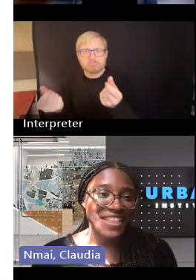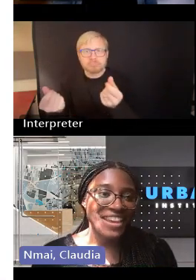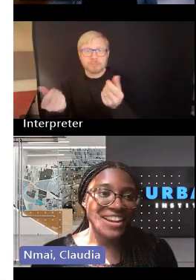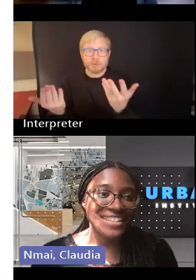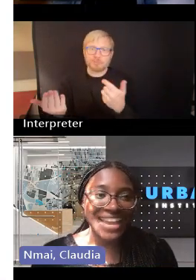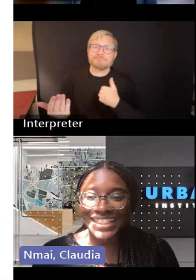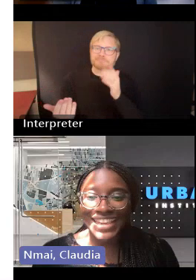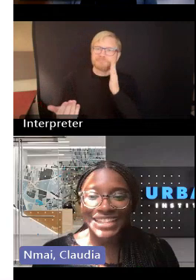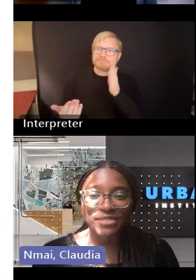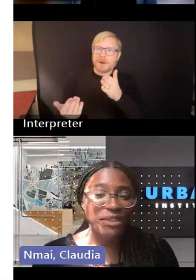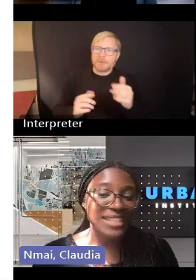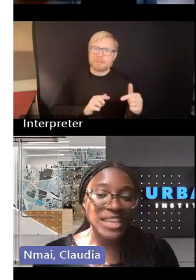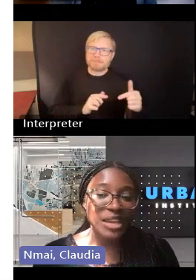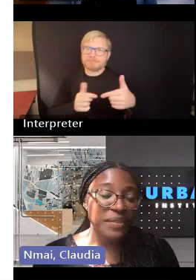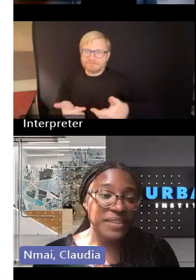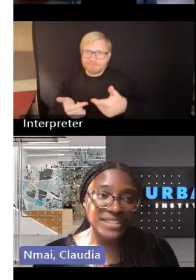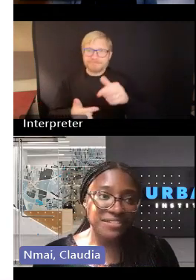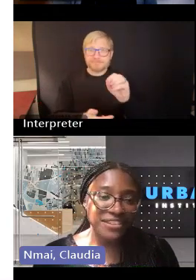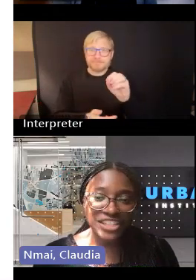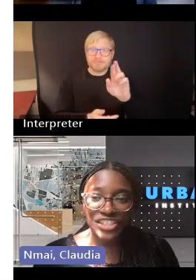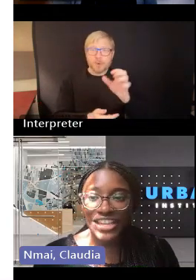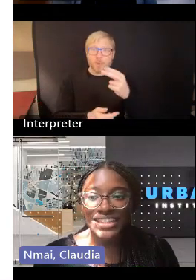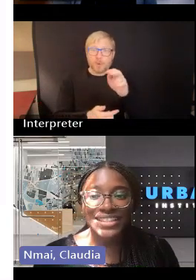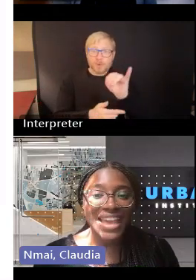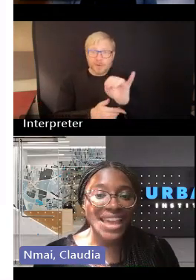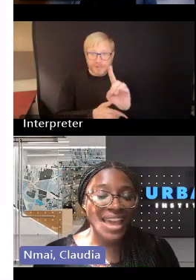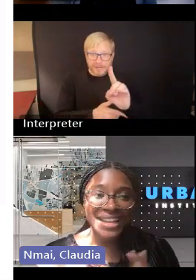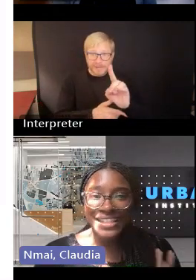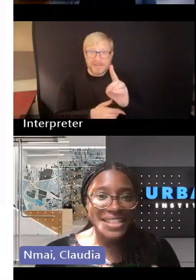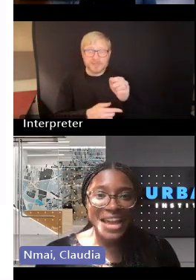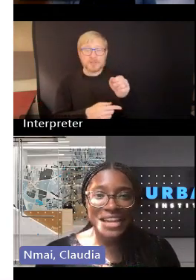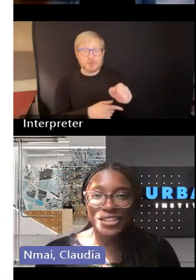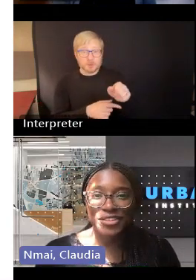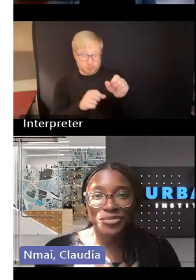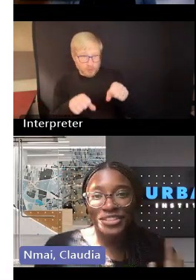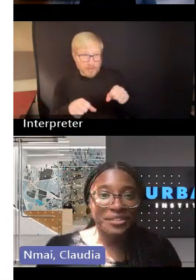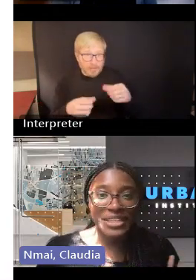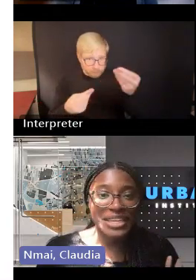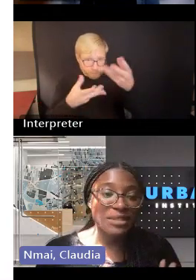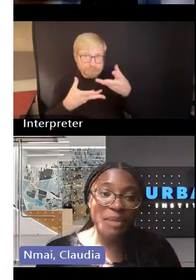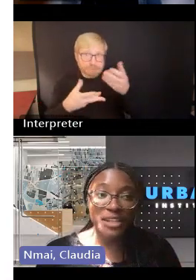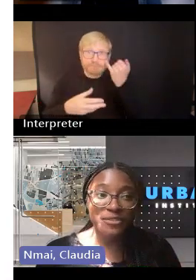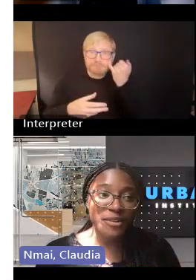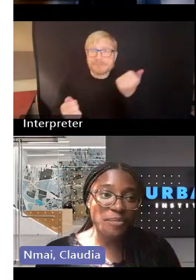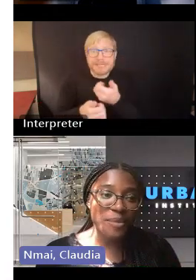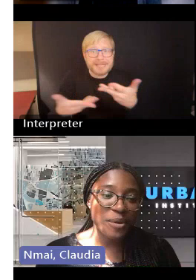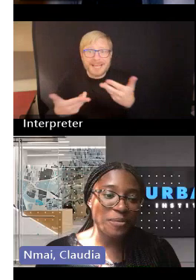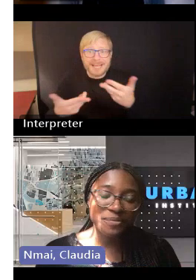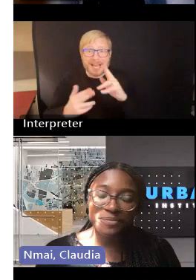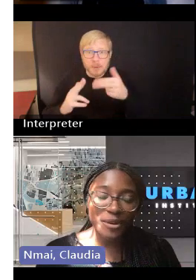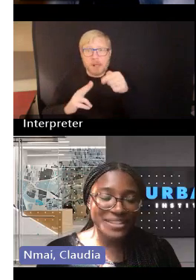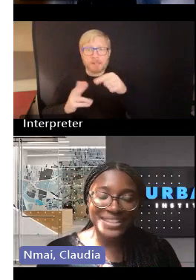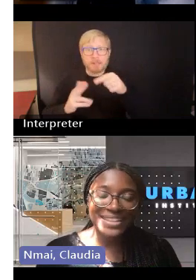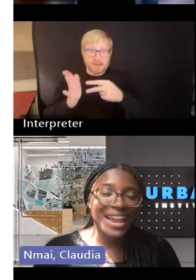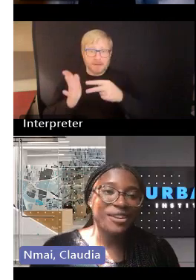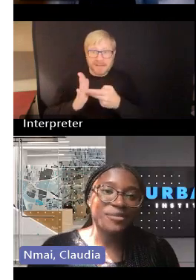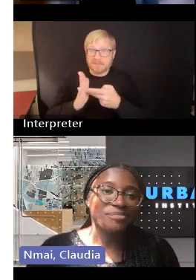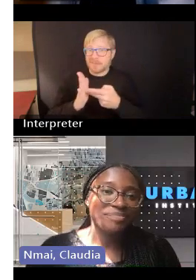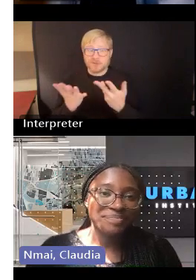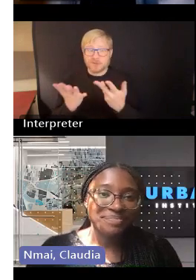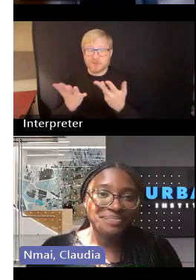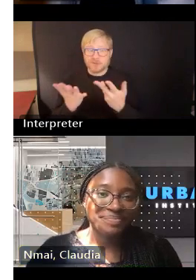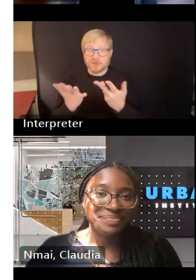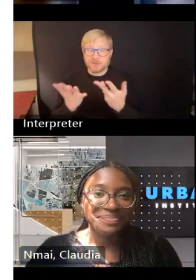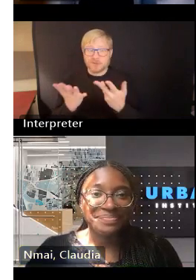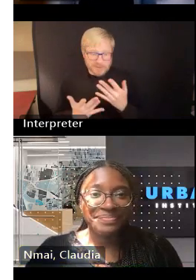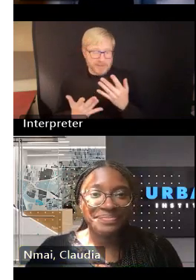to see if there is anything surprising about these definitions, anything that you would generally expect from what we see